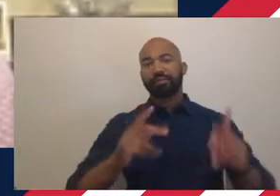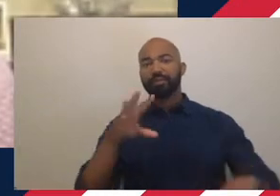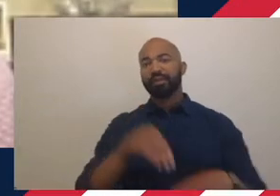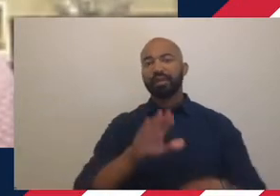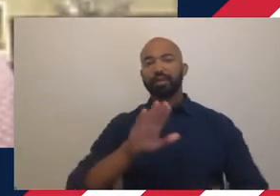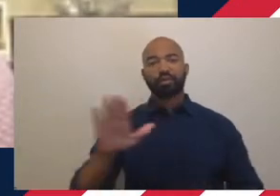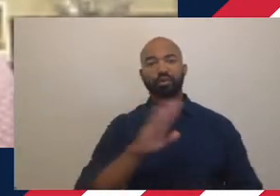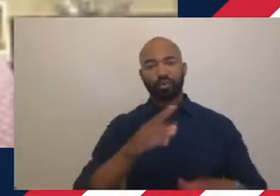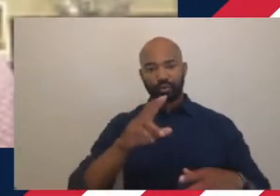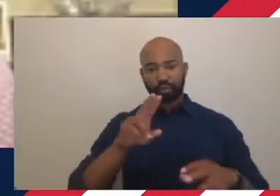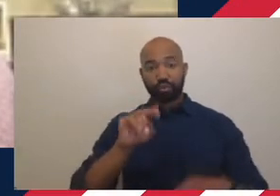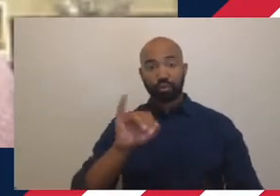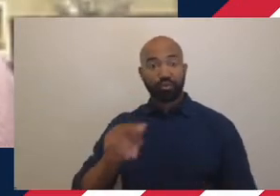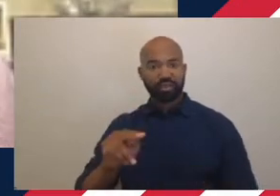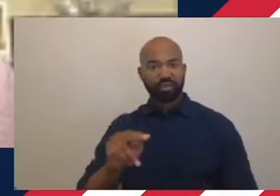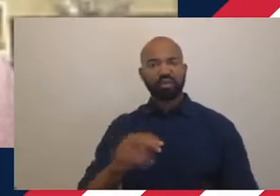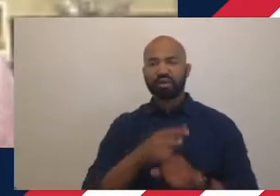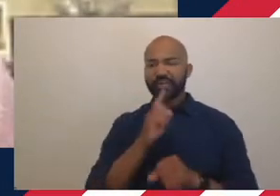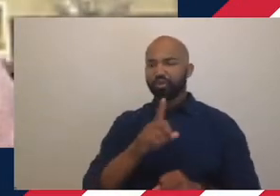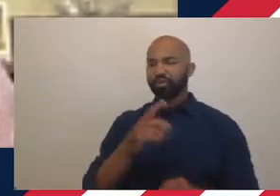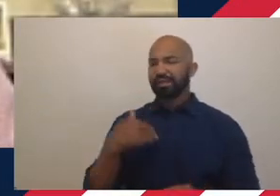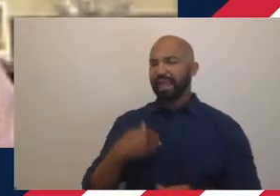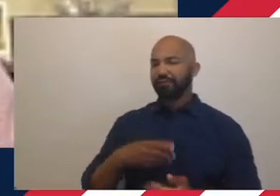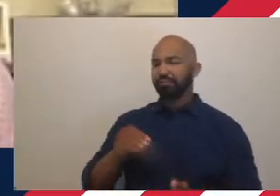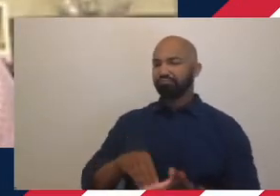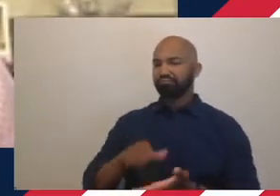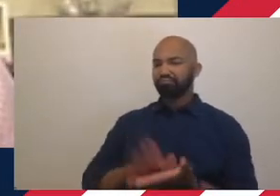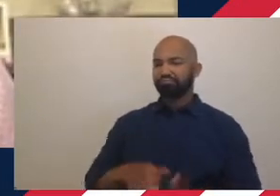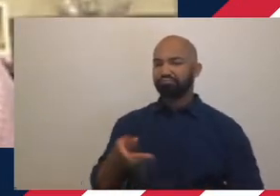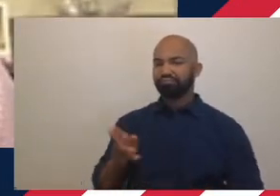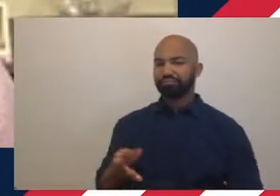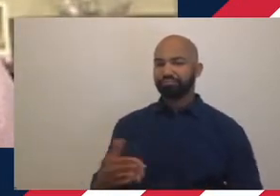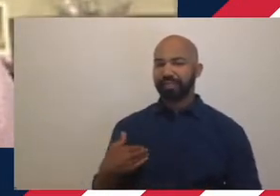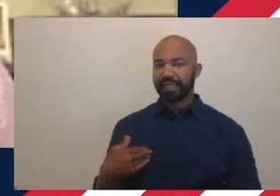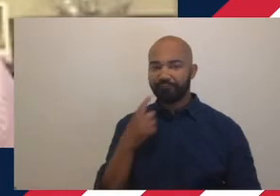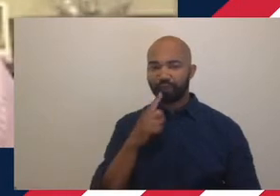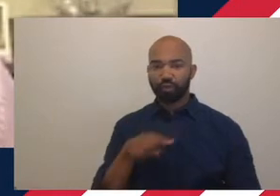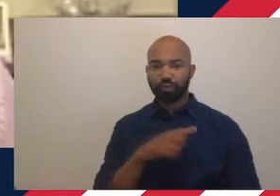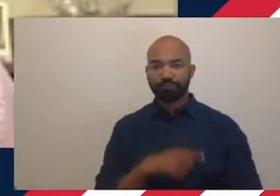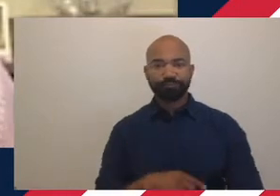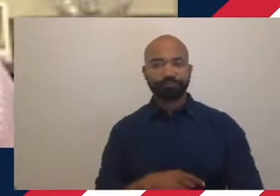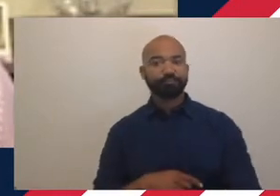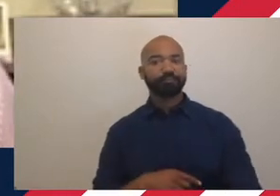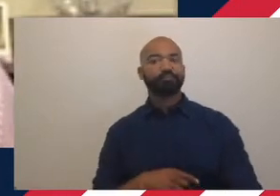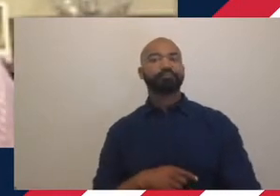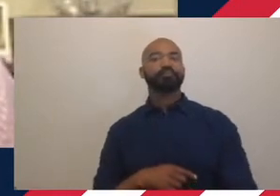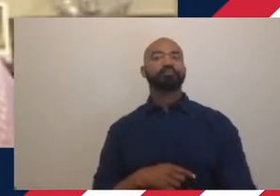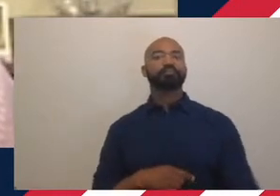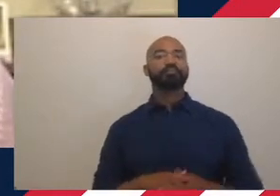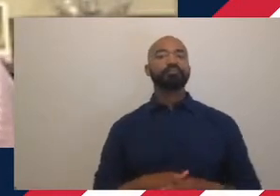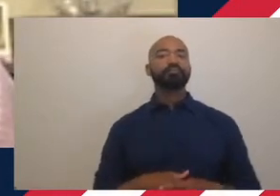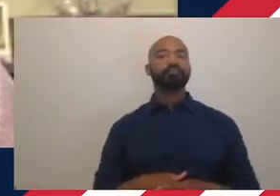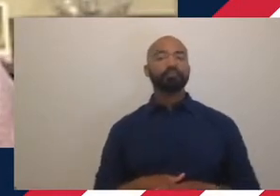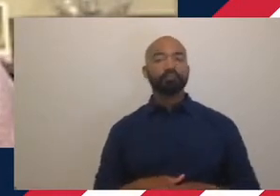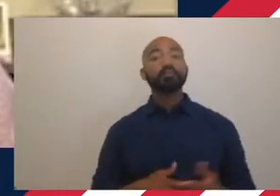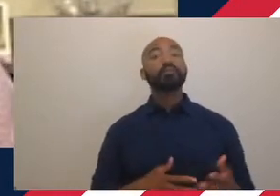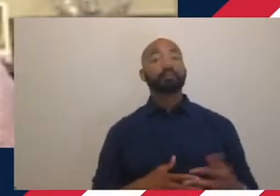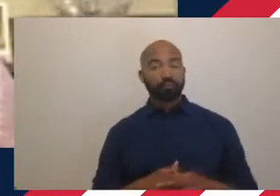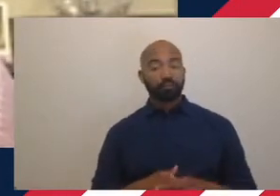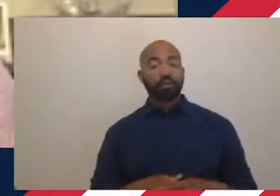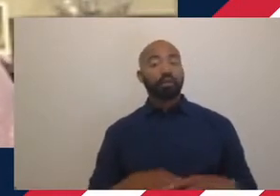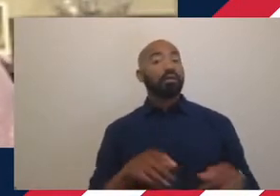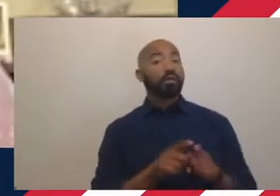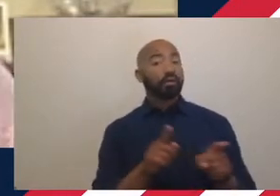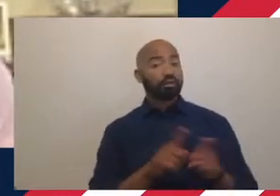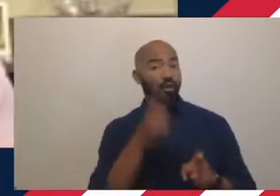that we get that all on the record. Thank you for your question, Dr. Allen. There is no question that essential workers are